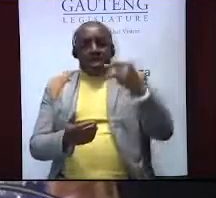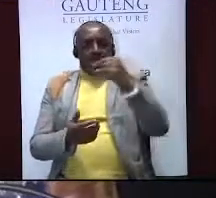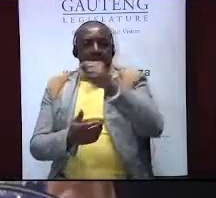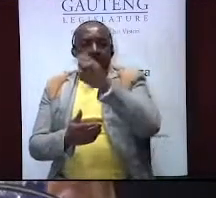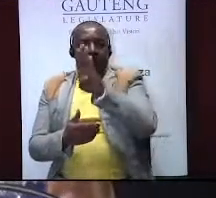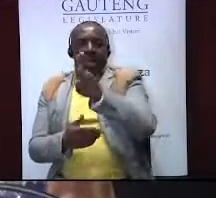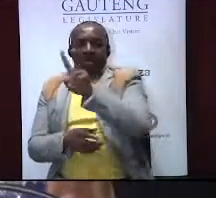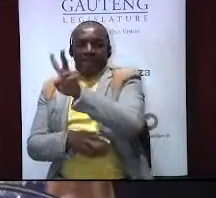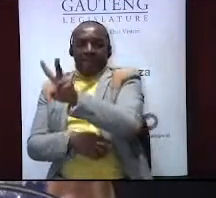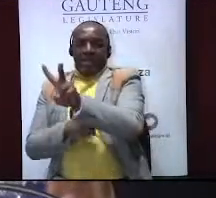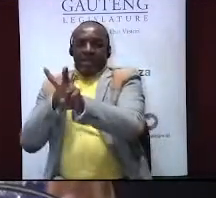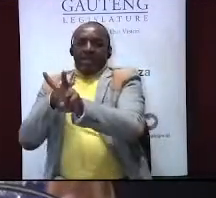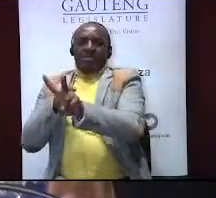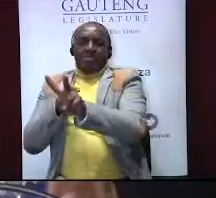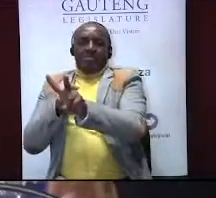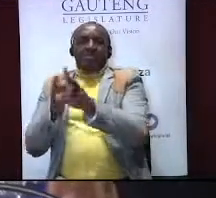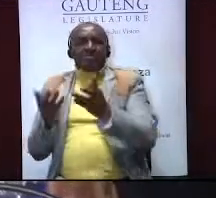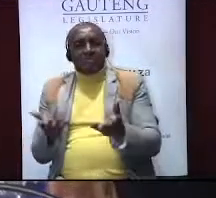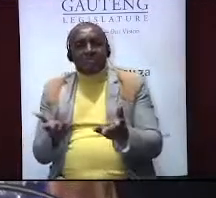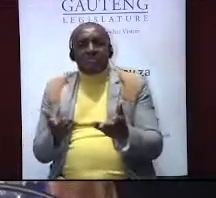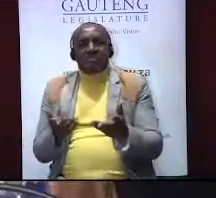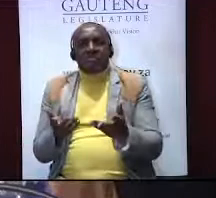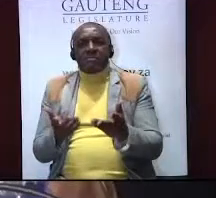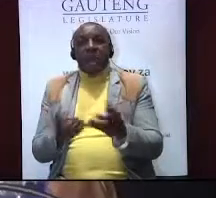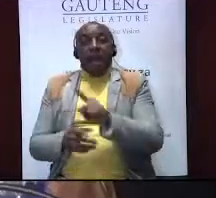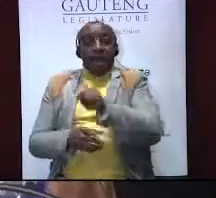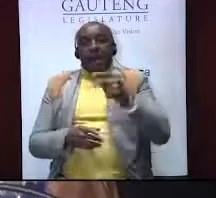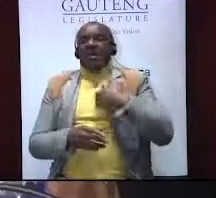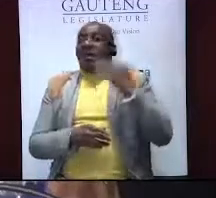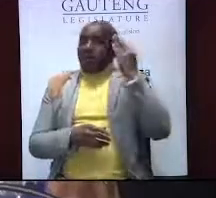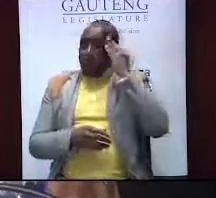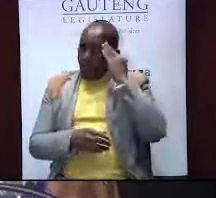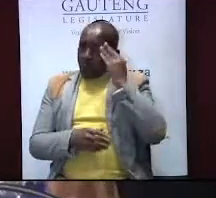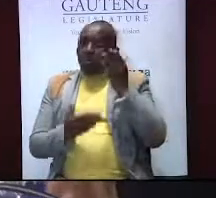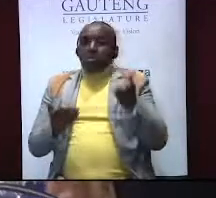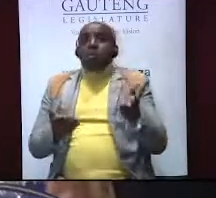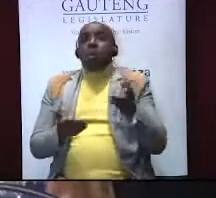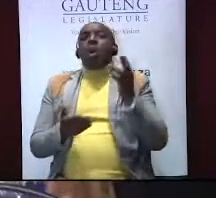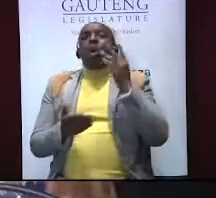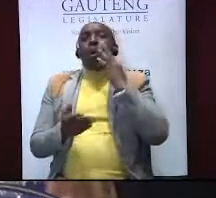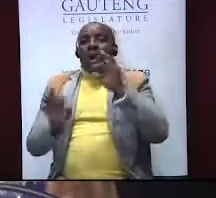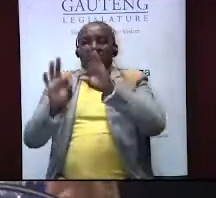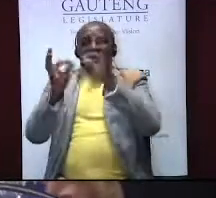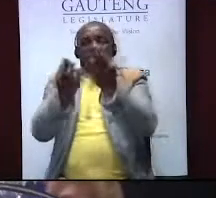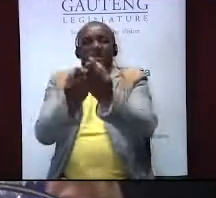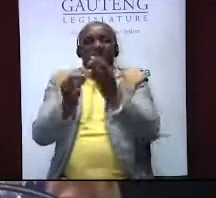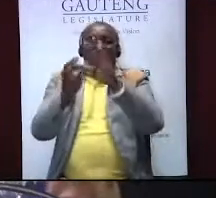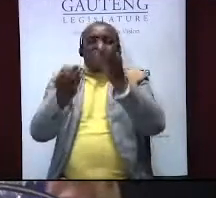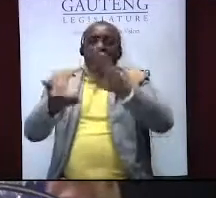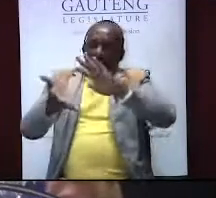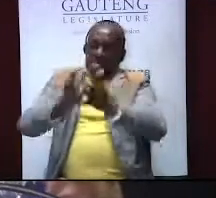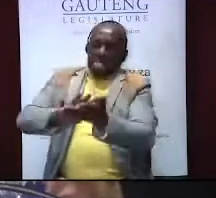gender-based violence. By now, we all know that when there are family disorders,